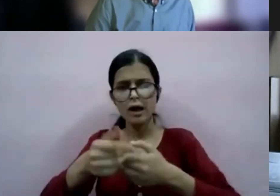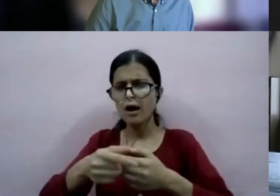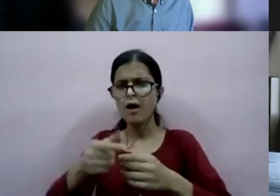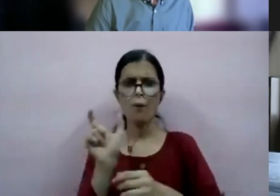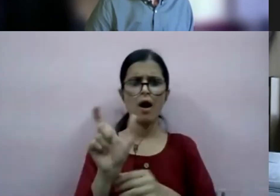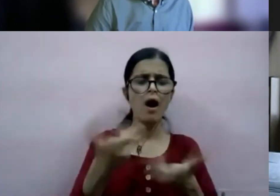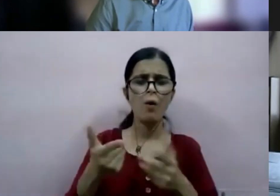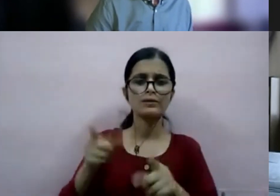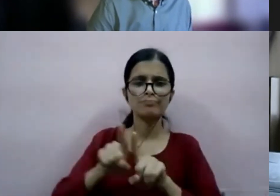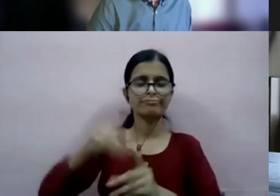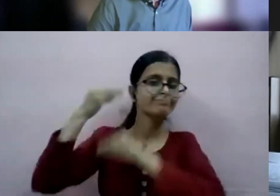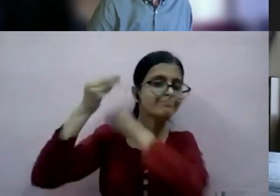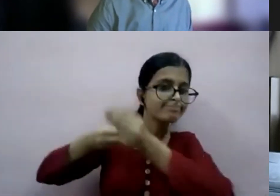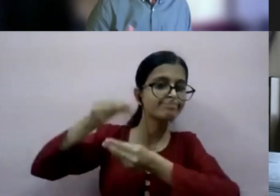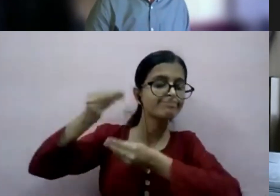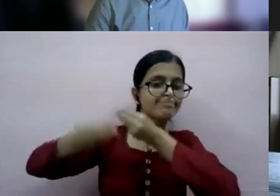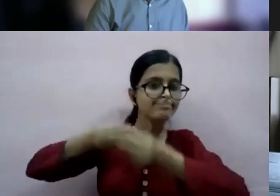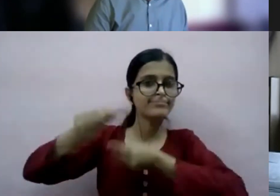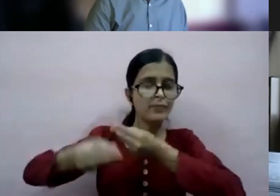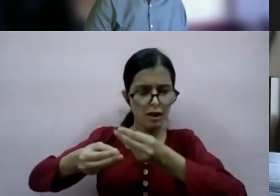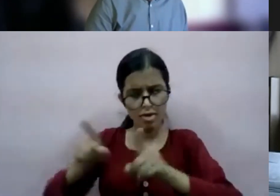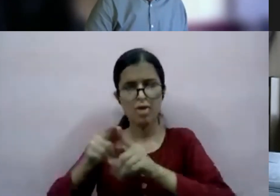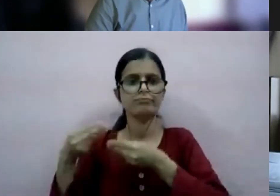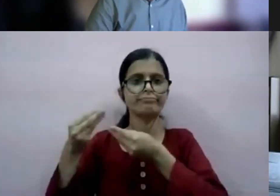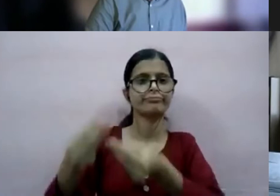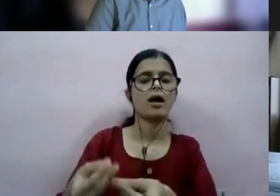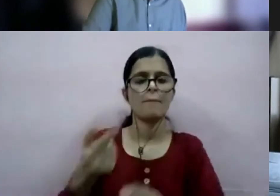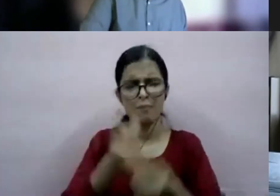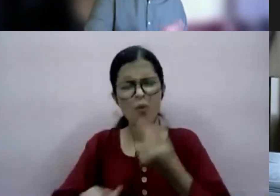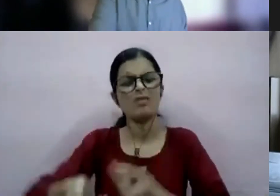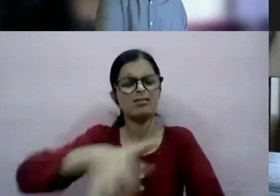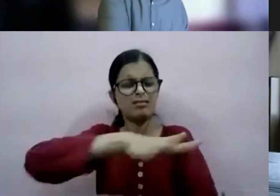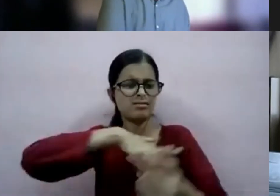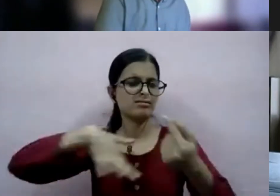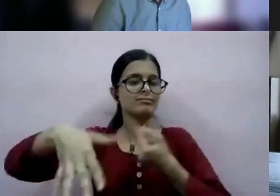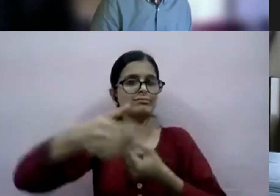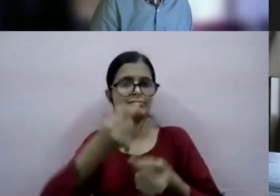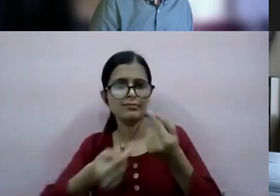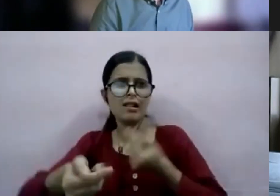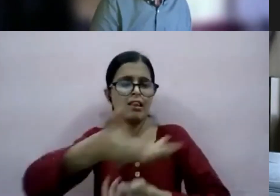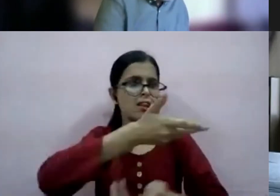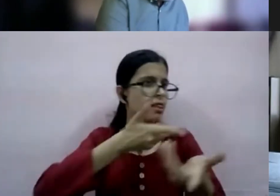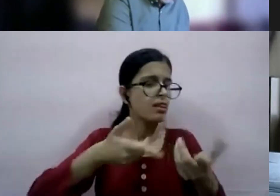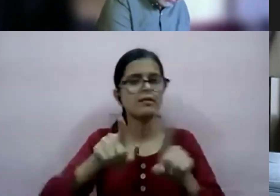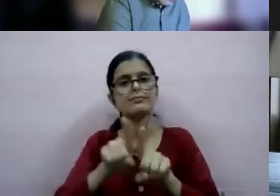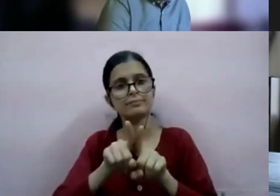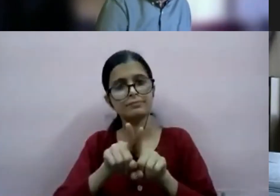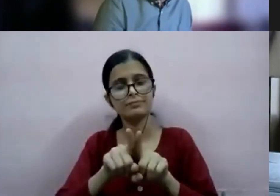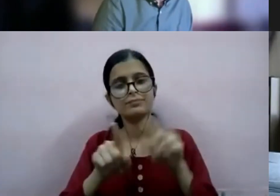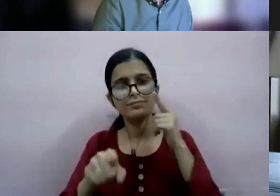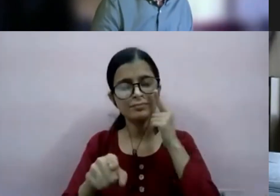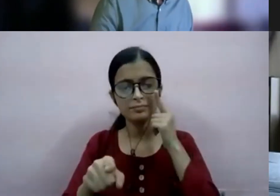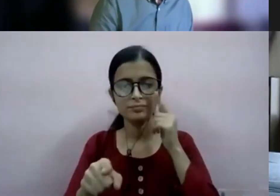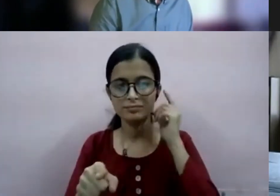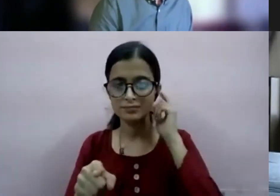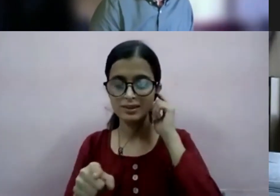is saying you're disabled is a much more political thing, because you can say I'm disabled by the state, I'm disabled by